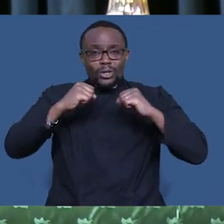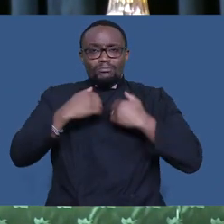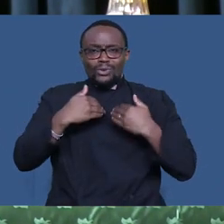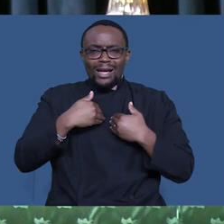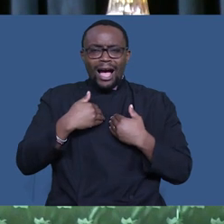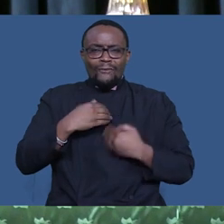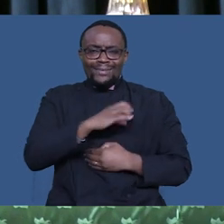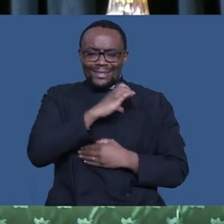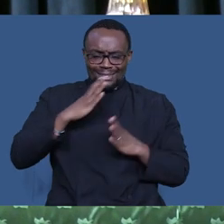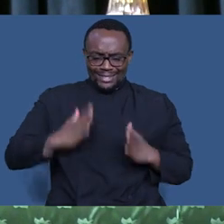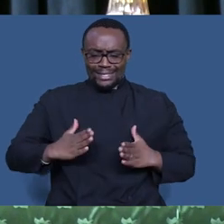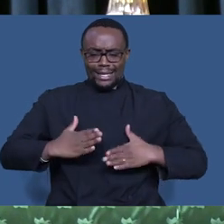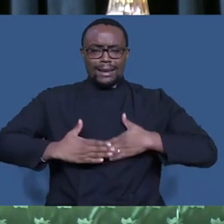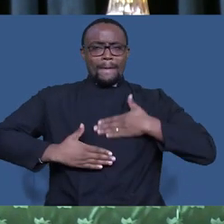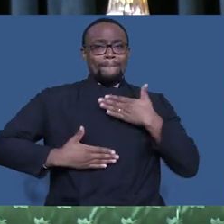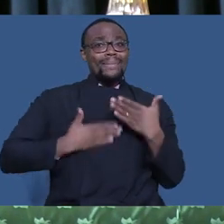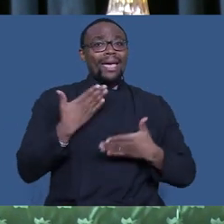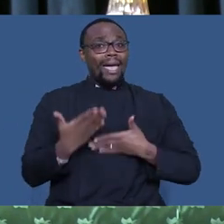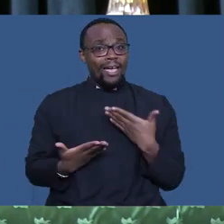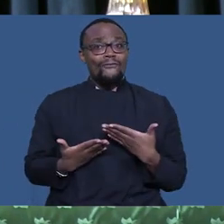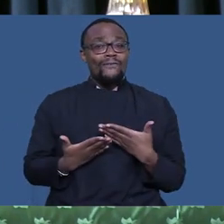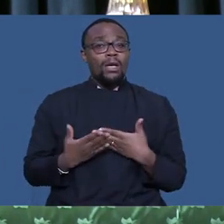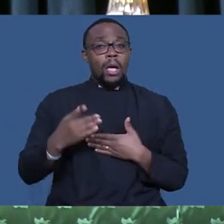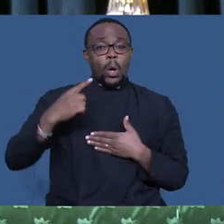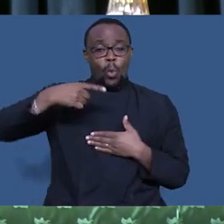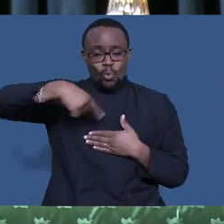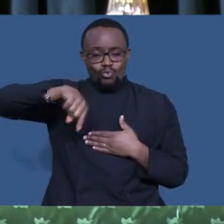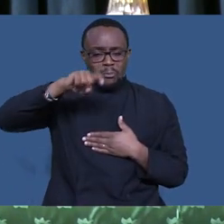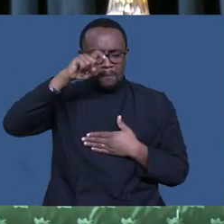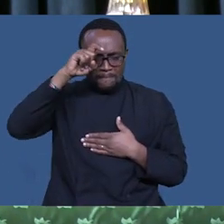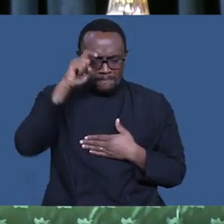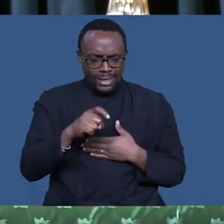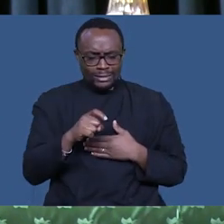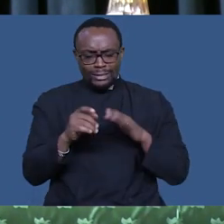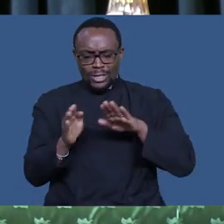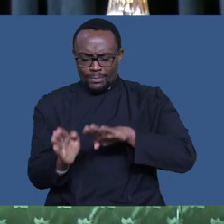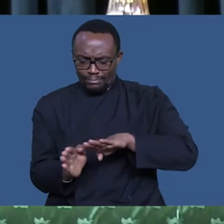Christian conduct, then we must put to death